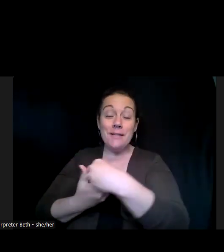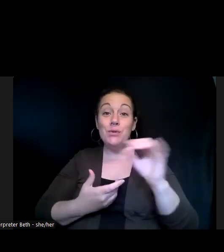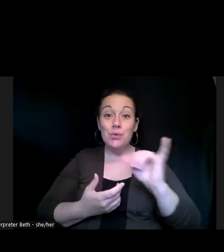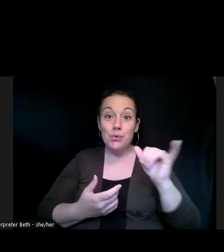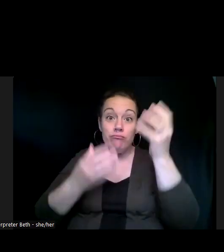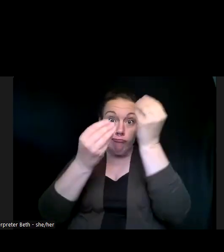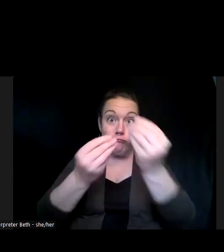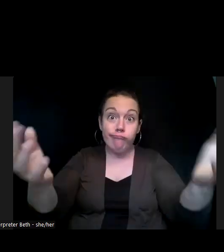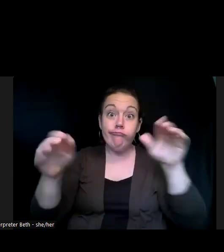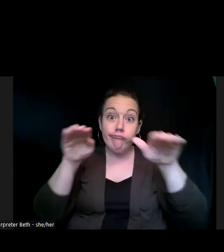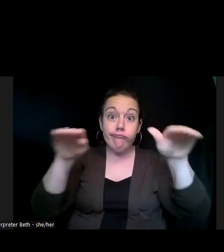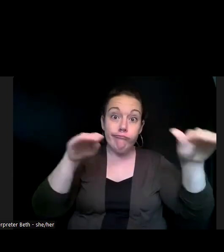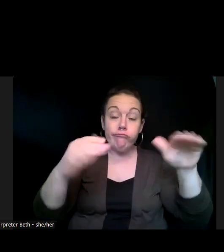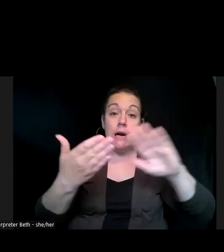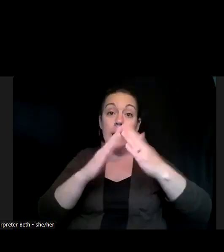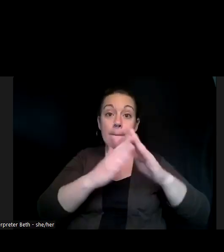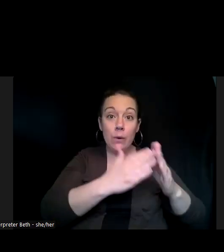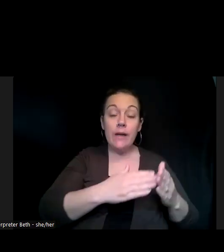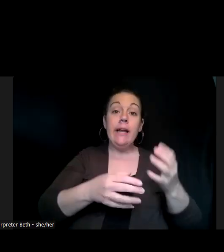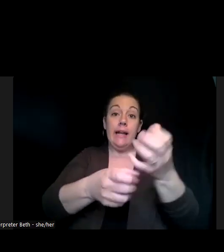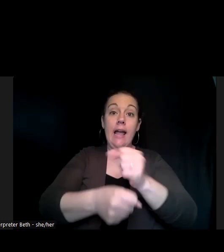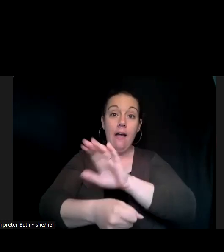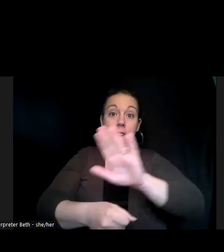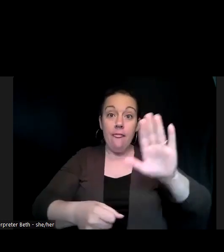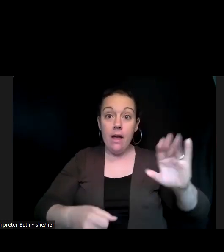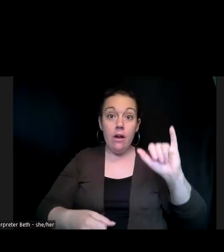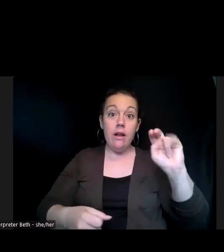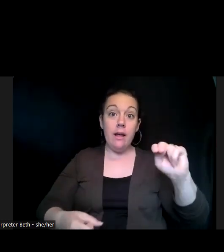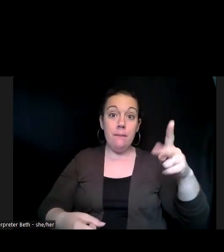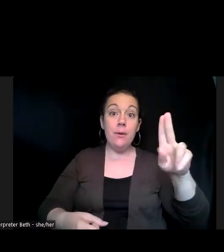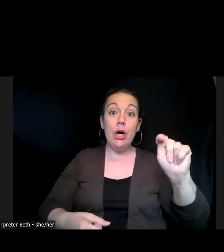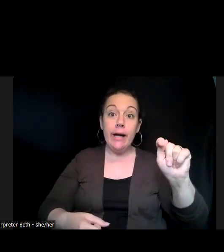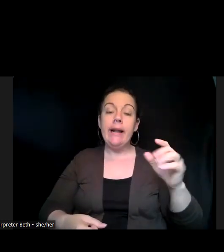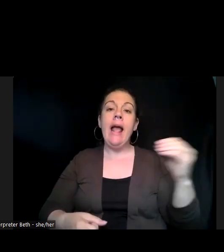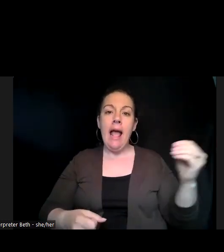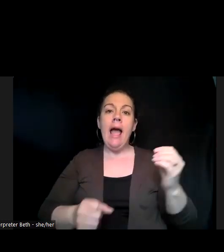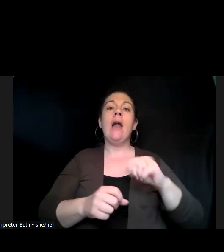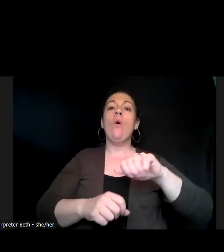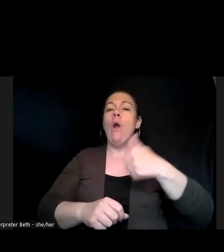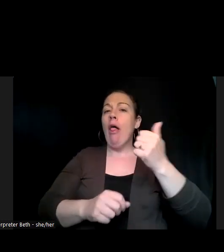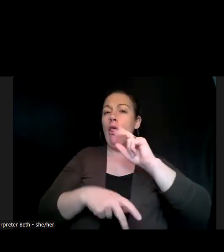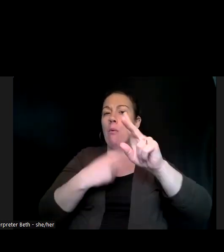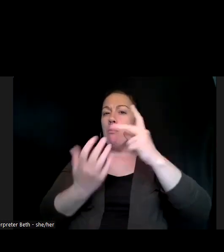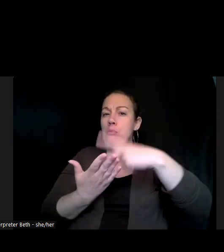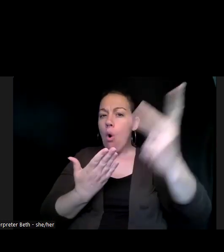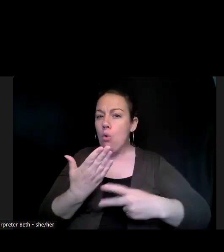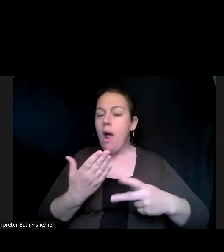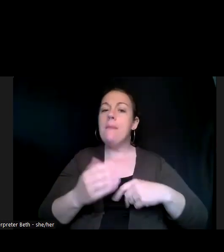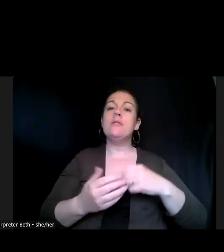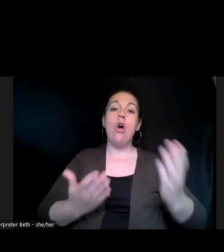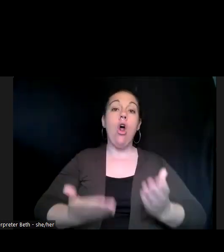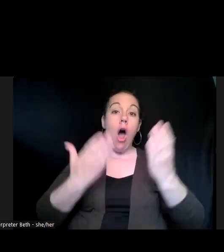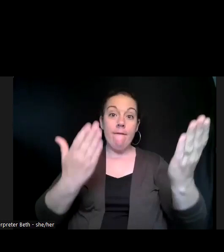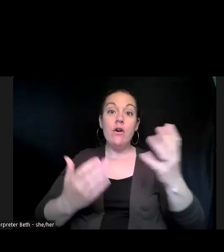they're happening and can give input around sort of when they're able to, making sure the programs are going to be offered when folks are able to actually